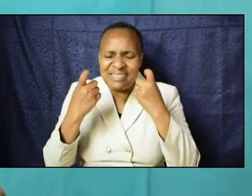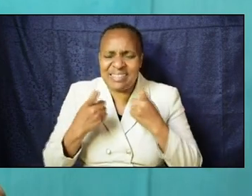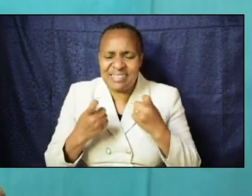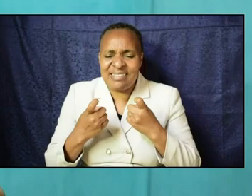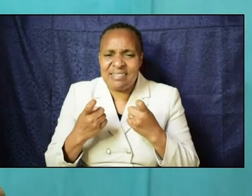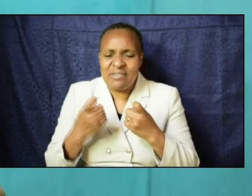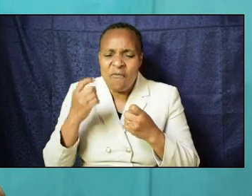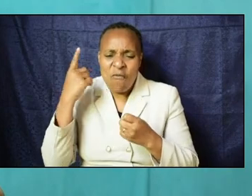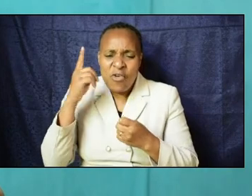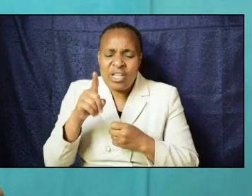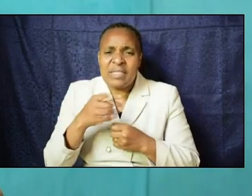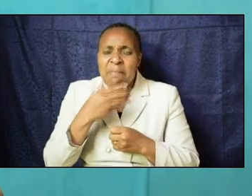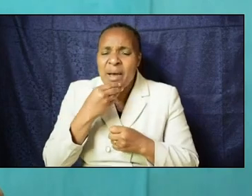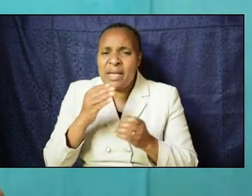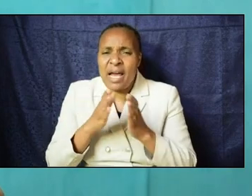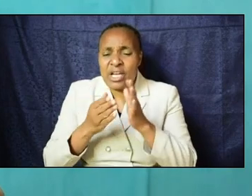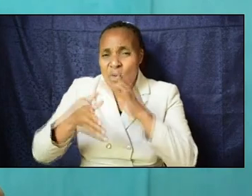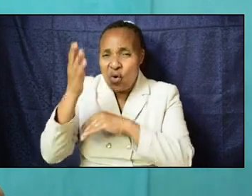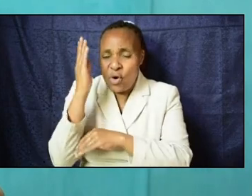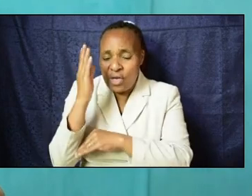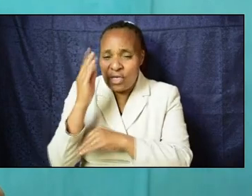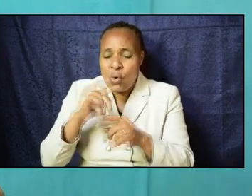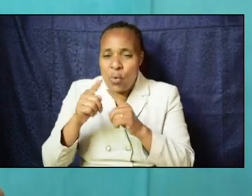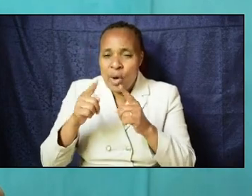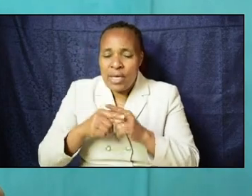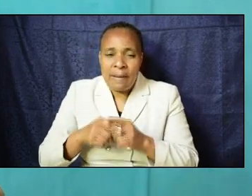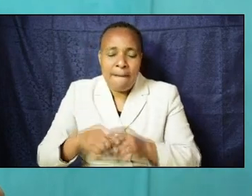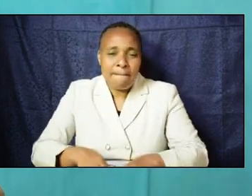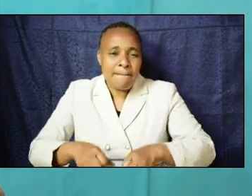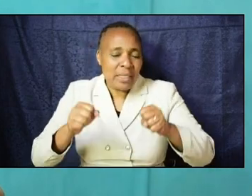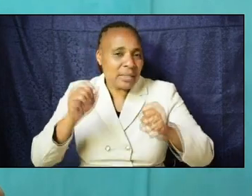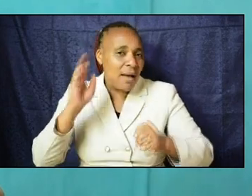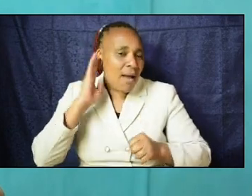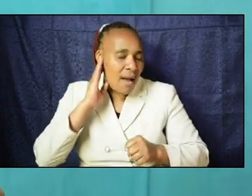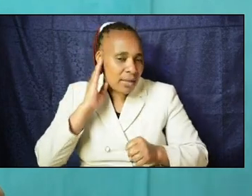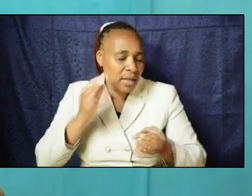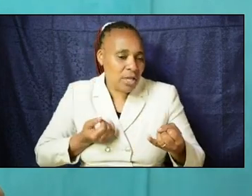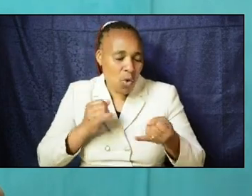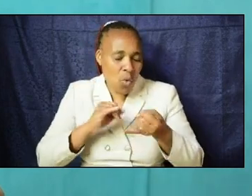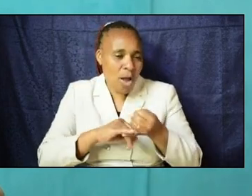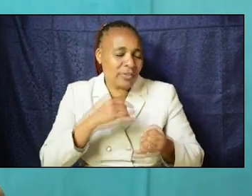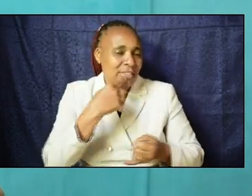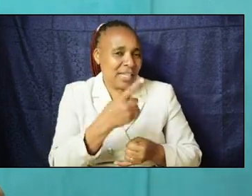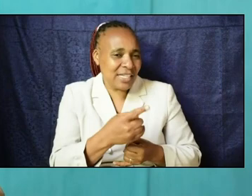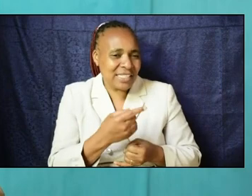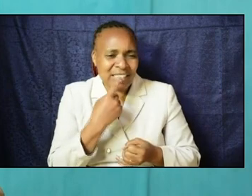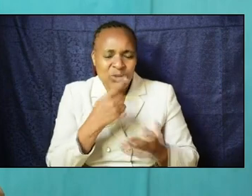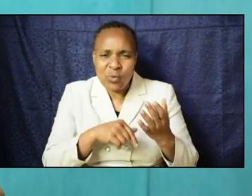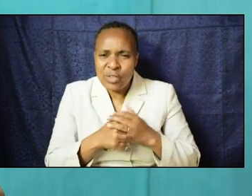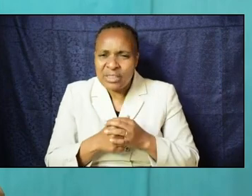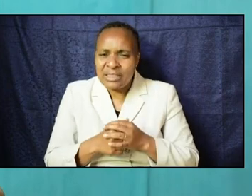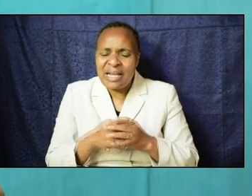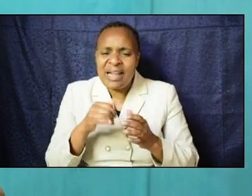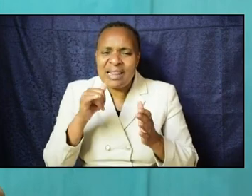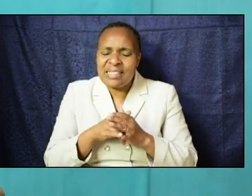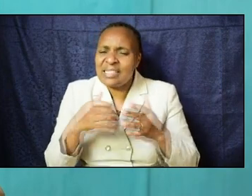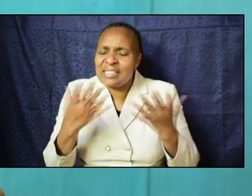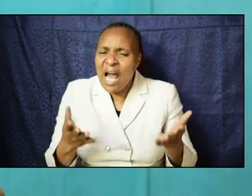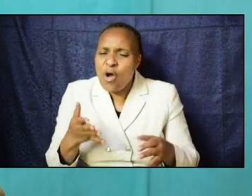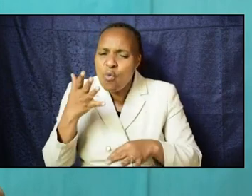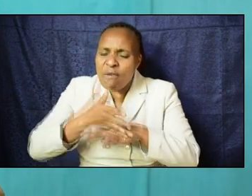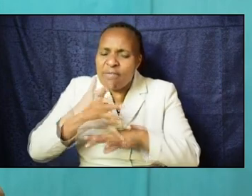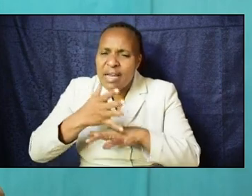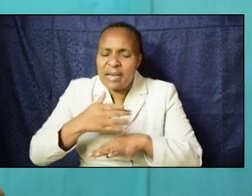against God?" When his master heard the false story that his wife told him, she said, "This is how your slave treated me."